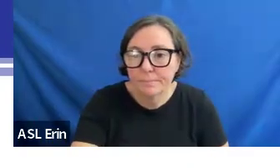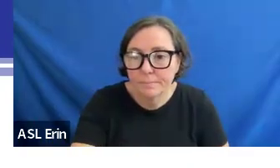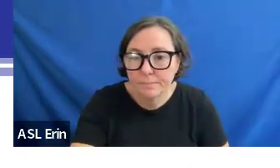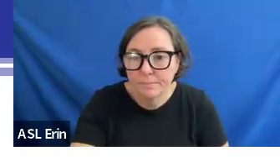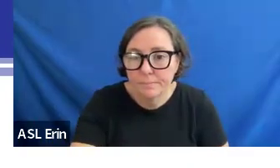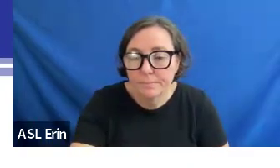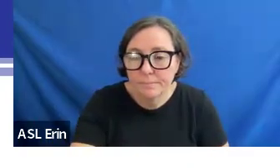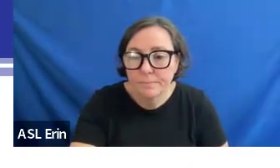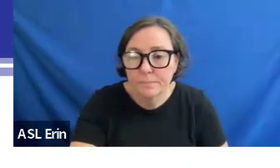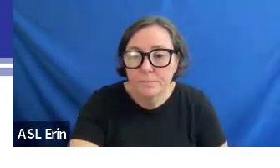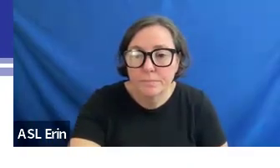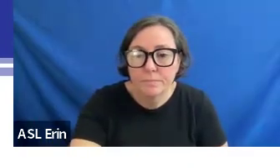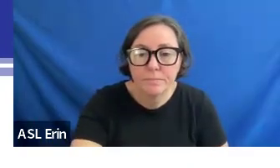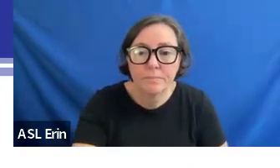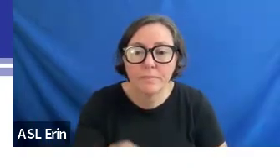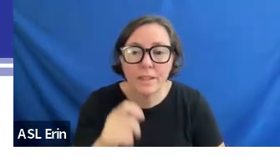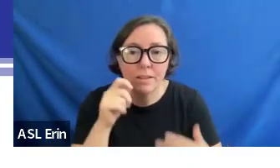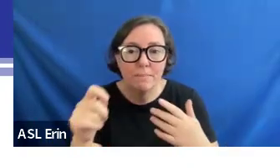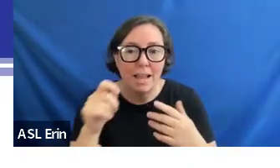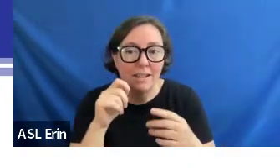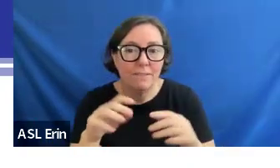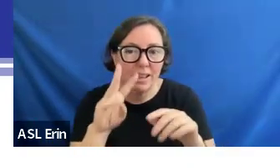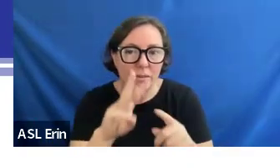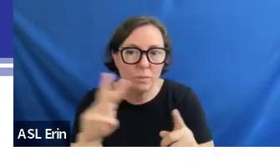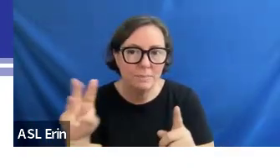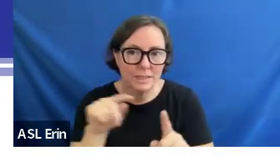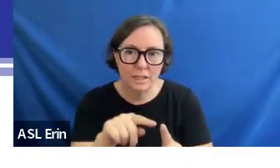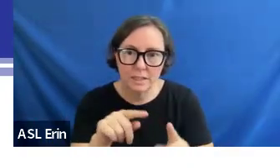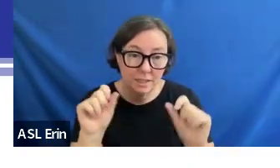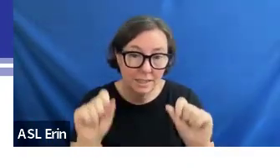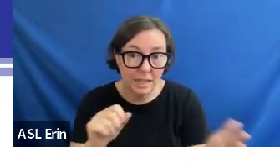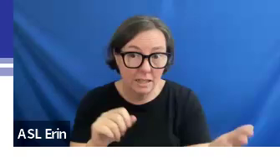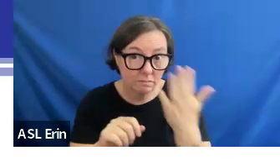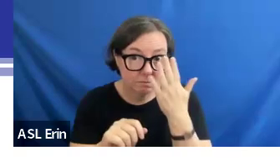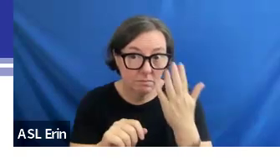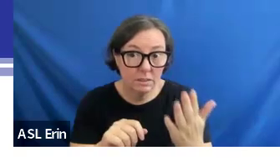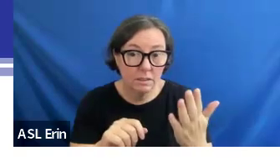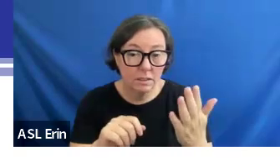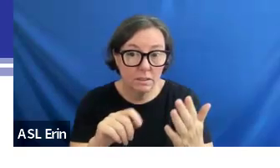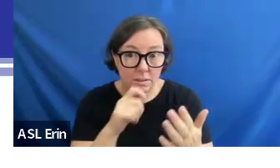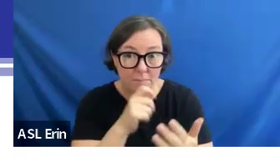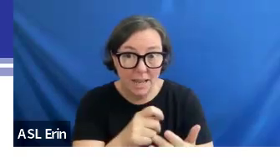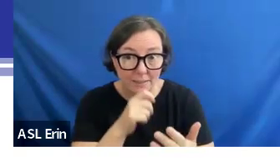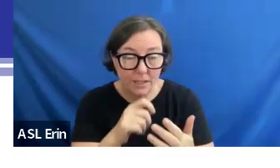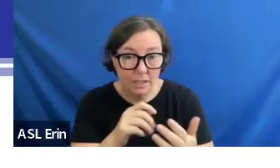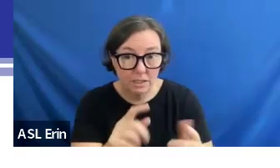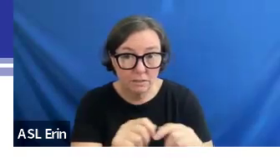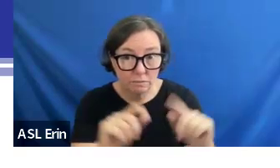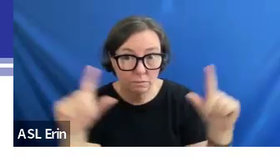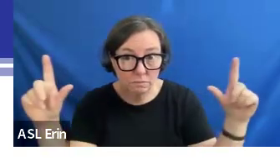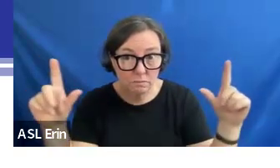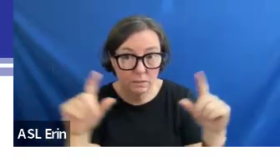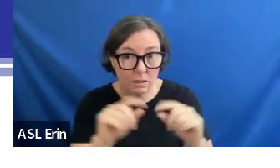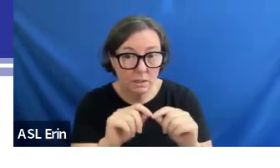And then magnifying websites. Can it be magnified? Can you zoom in on it? If you do,